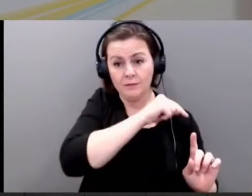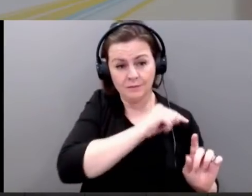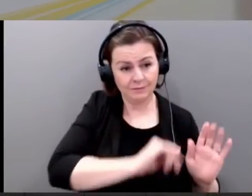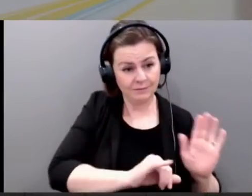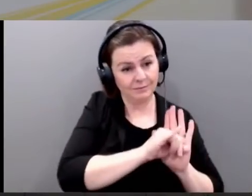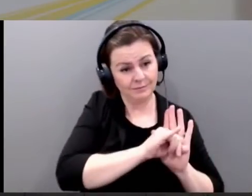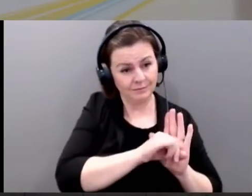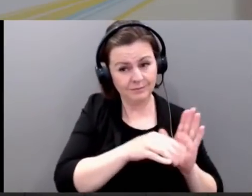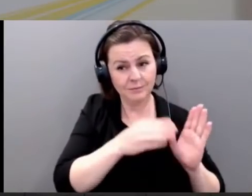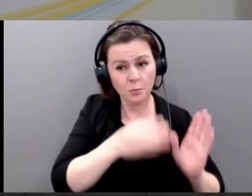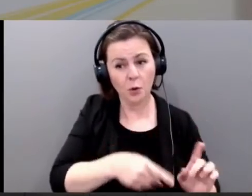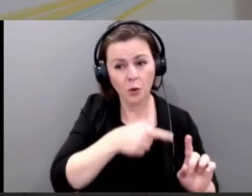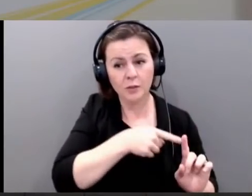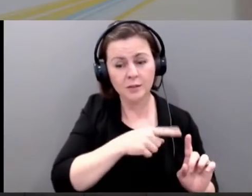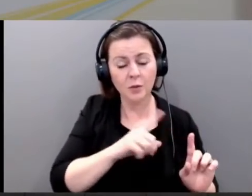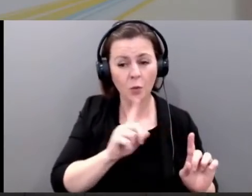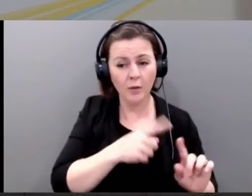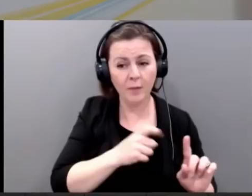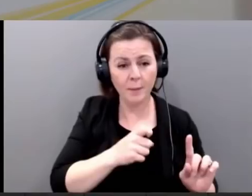Hi.